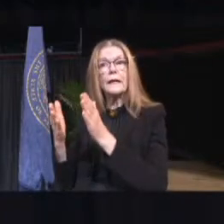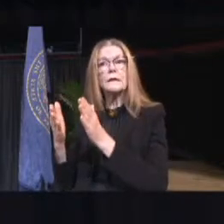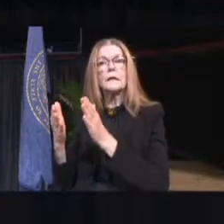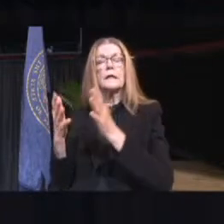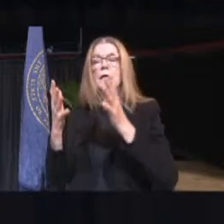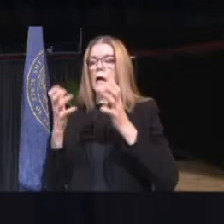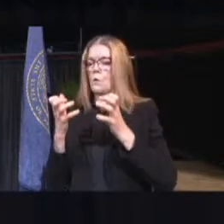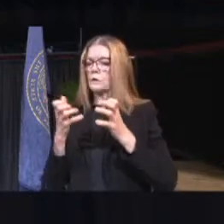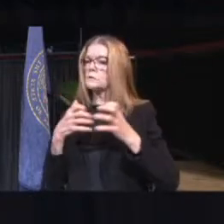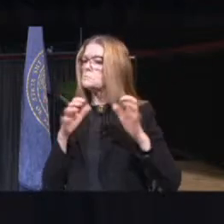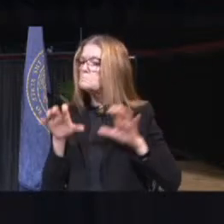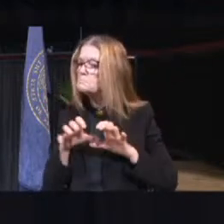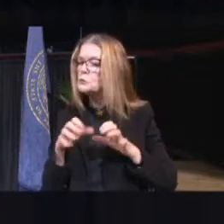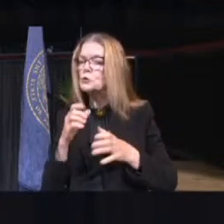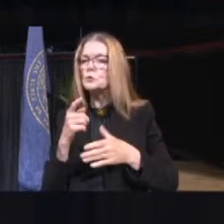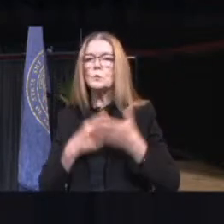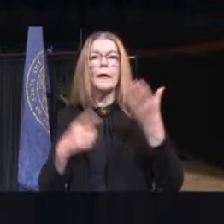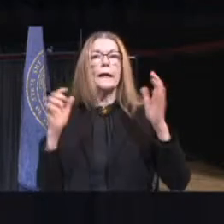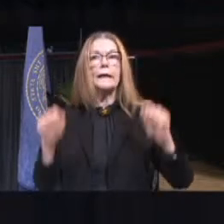best position to execute it.